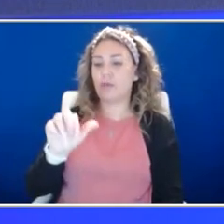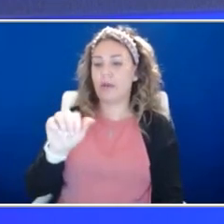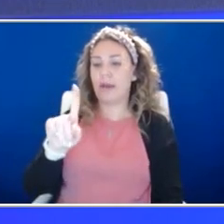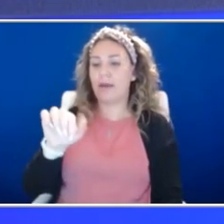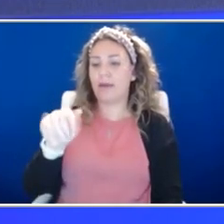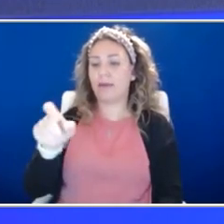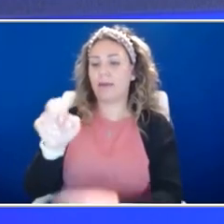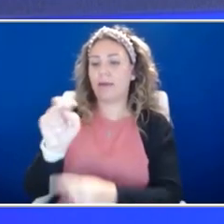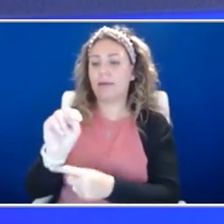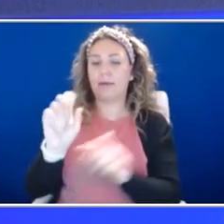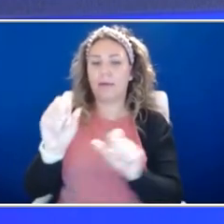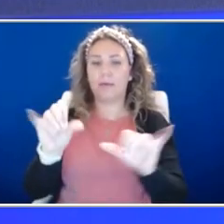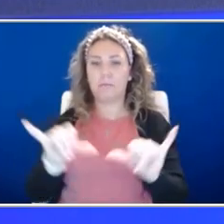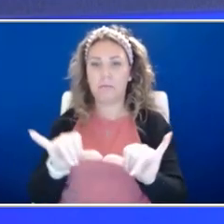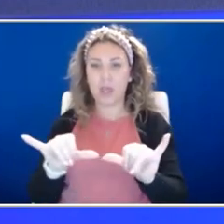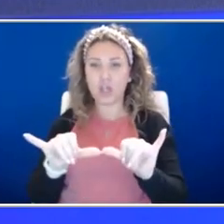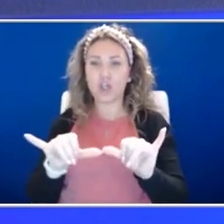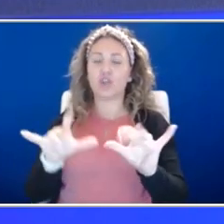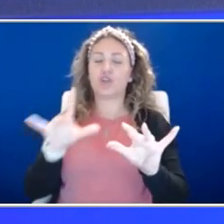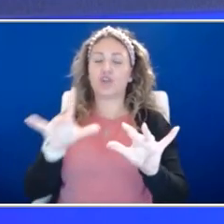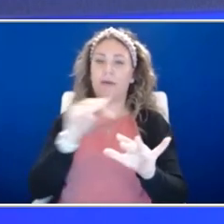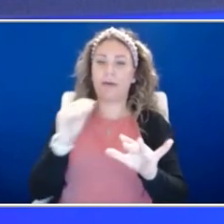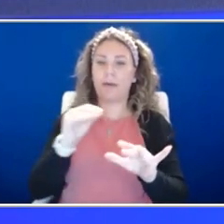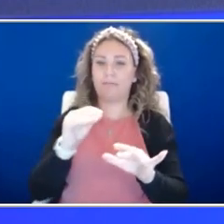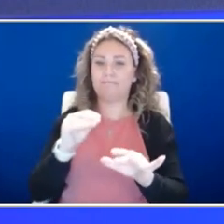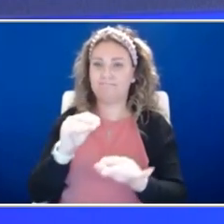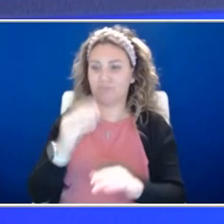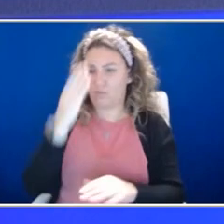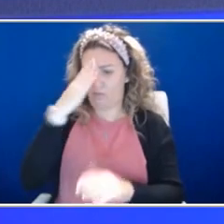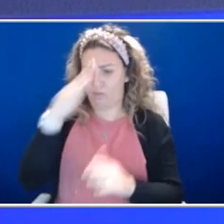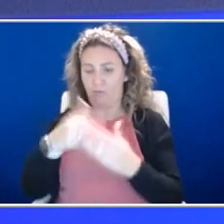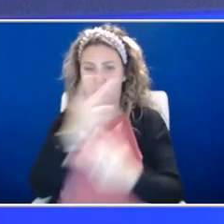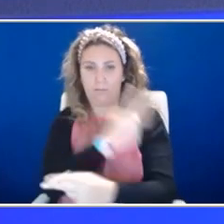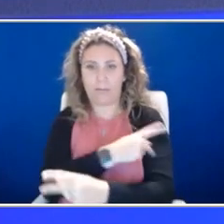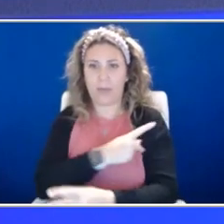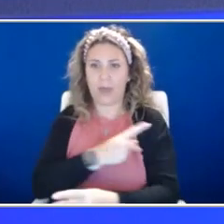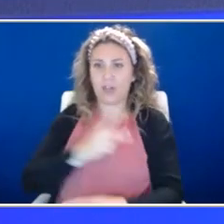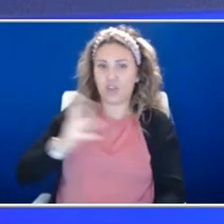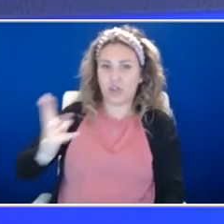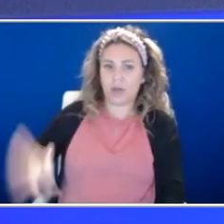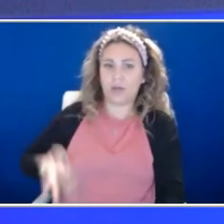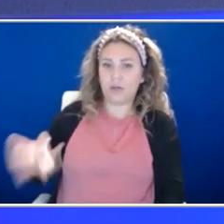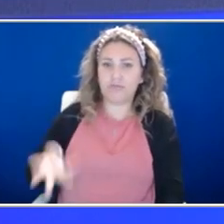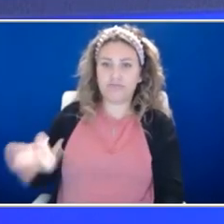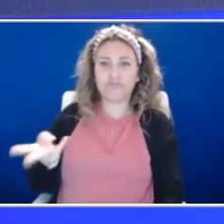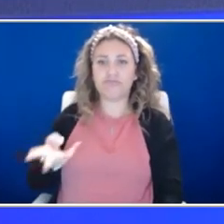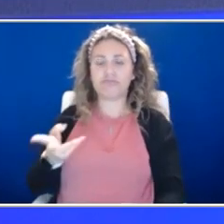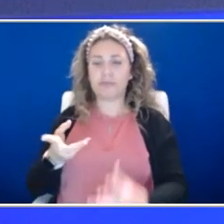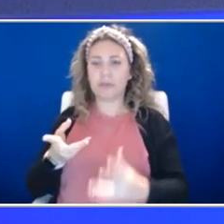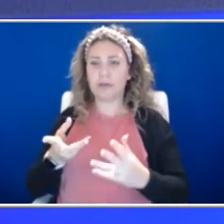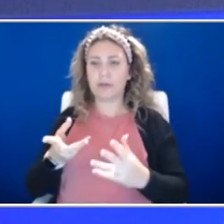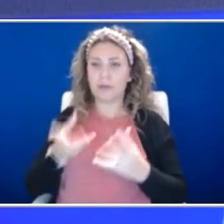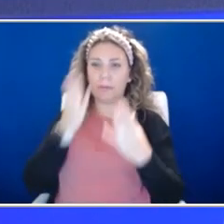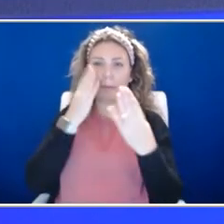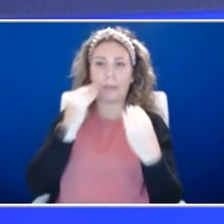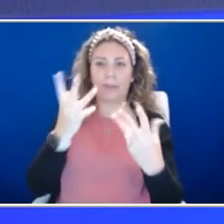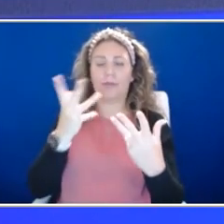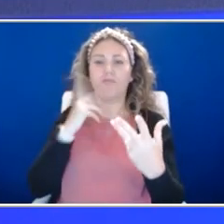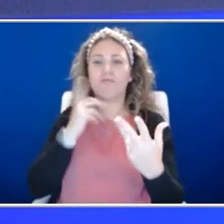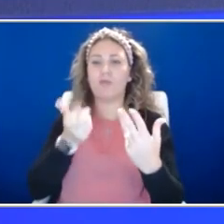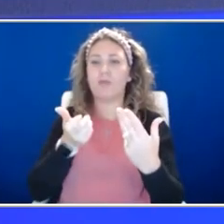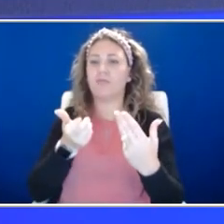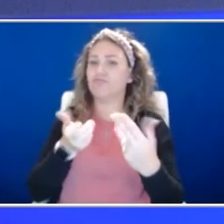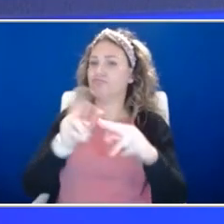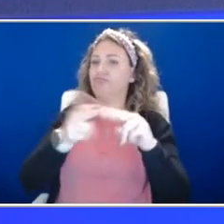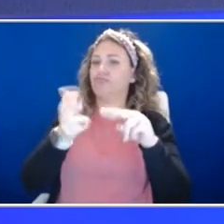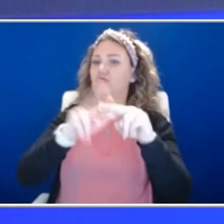all the patients getting dialysis, and it's clearly going up quite fast. I think the data that was flashed up on the screen showed about a 50%